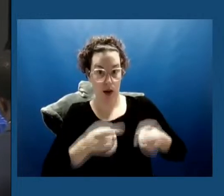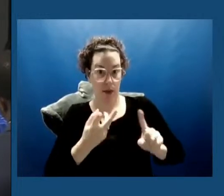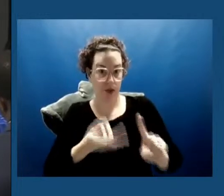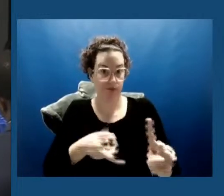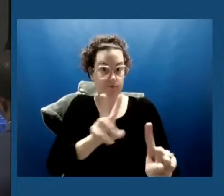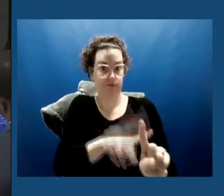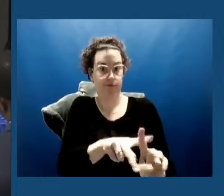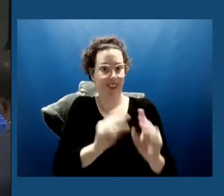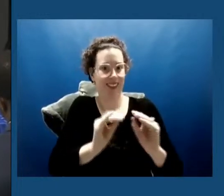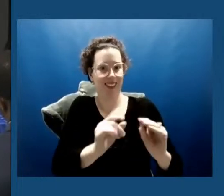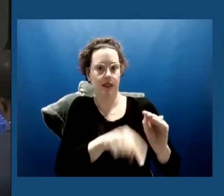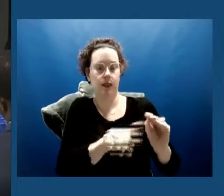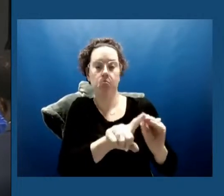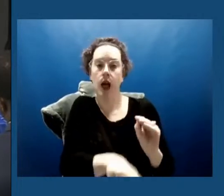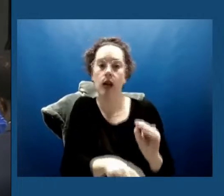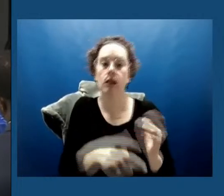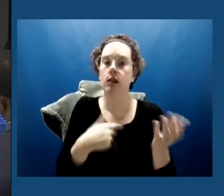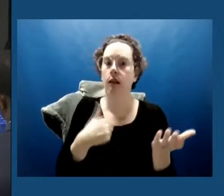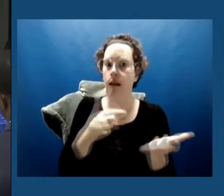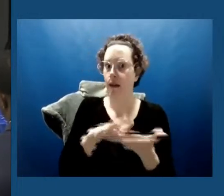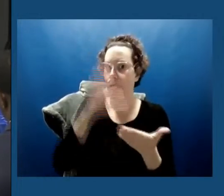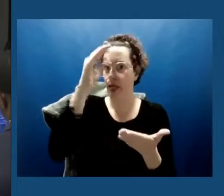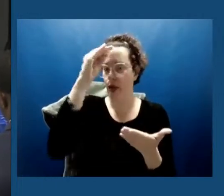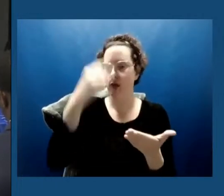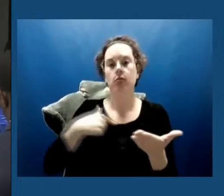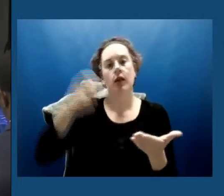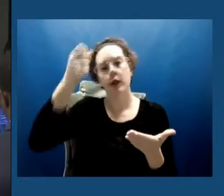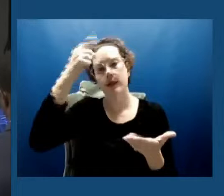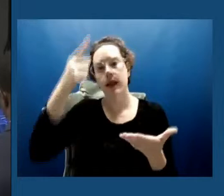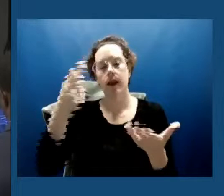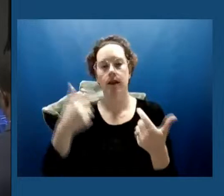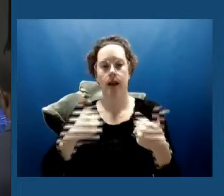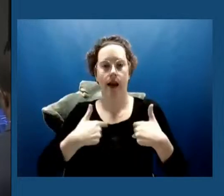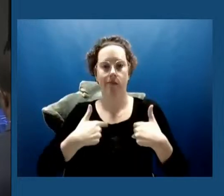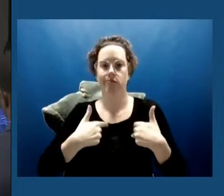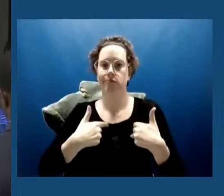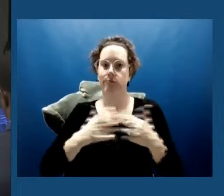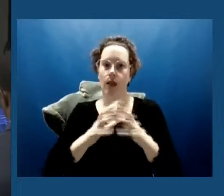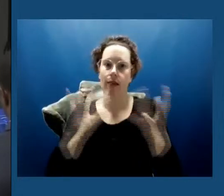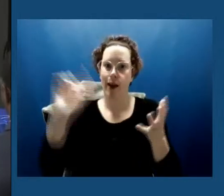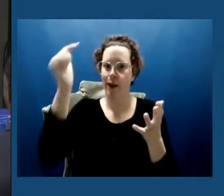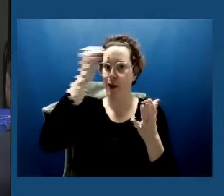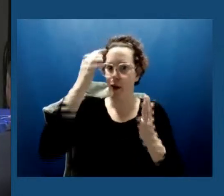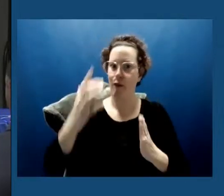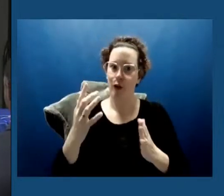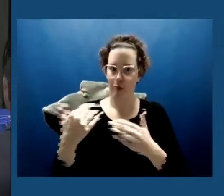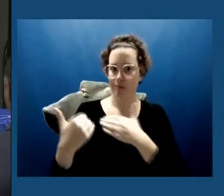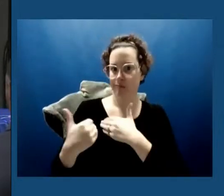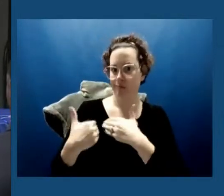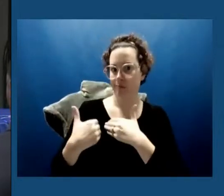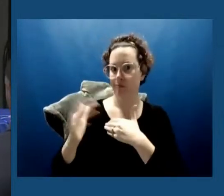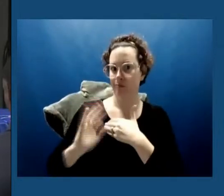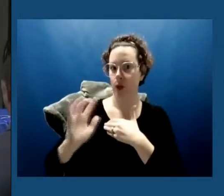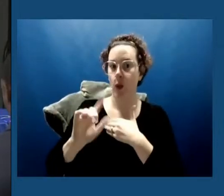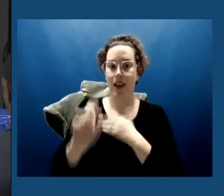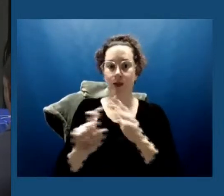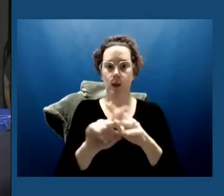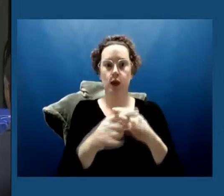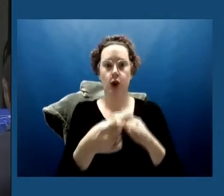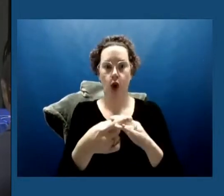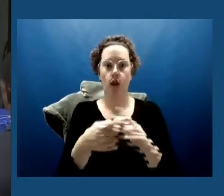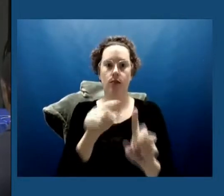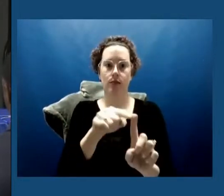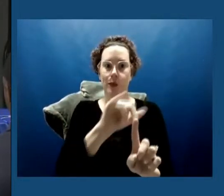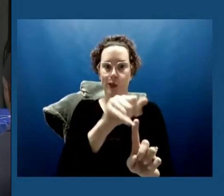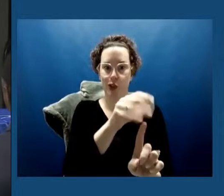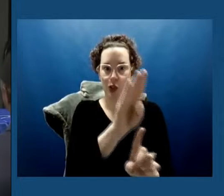because the thing that I've learned, I did a lot of this as governor. You need the company. You really have to start with the jobs. You have to get the